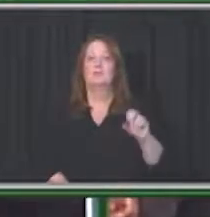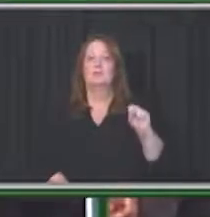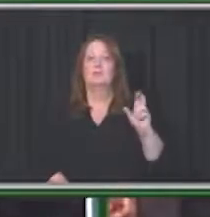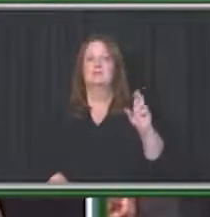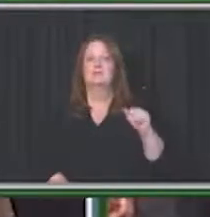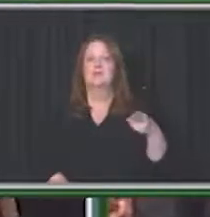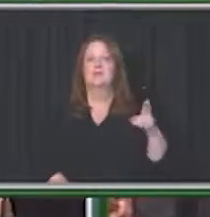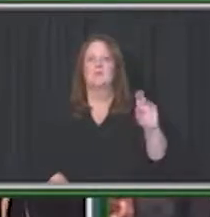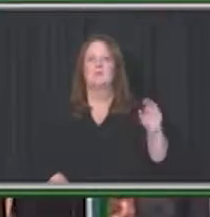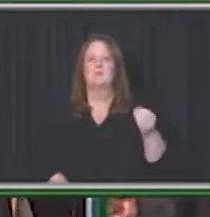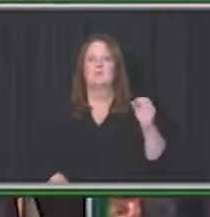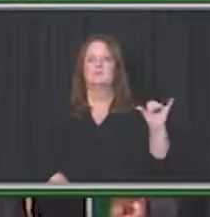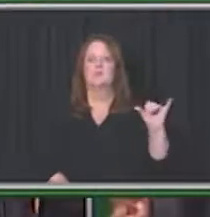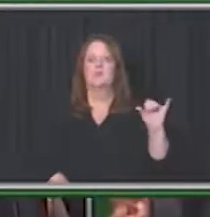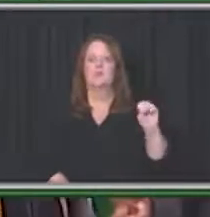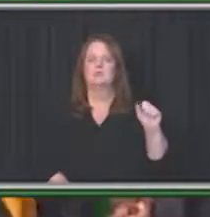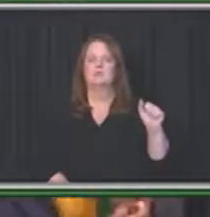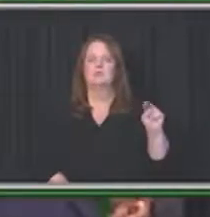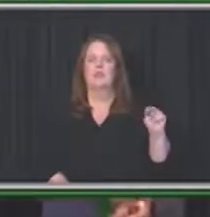Sarah Joy San Luis.